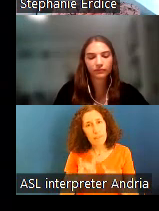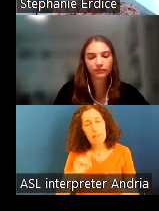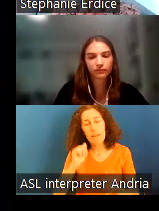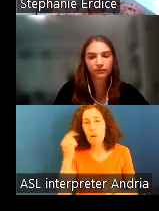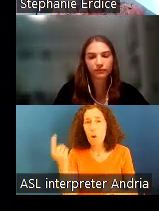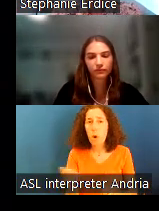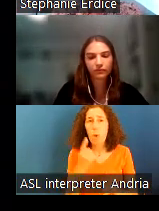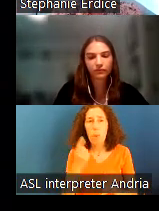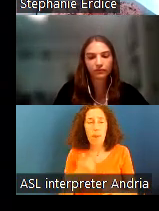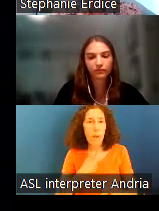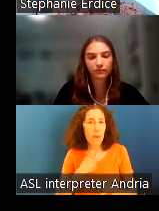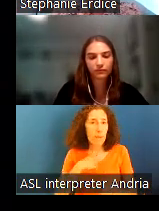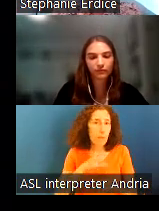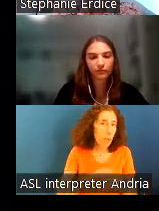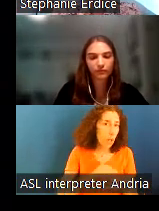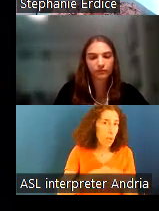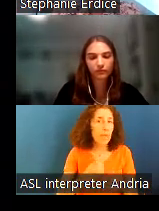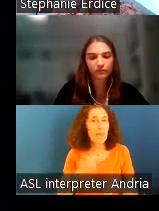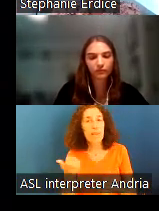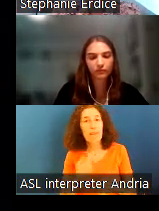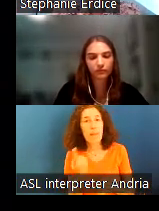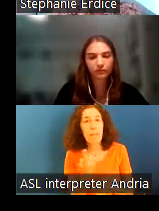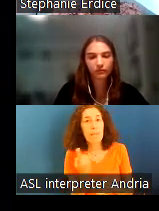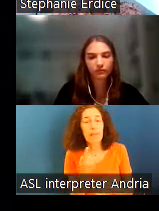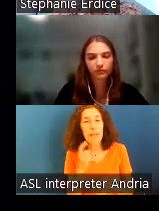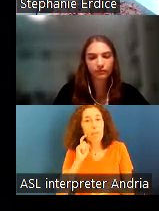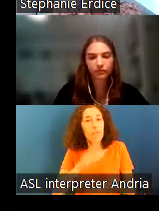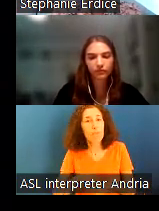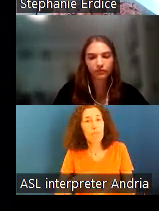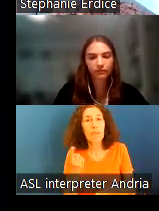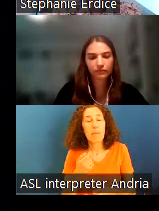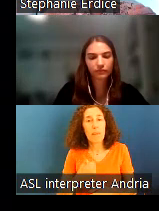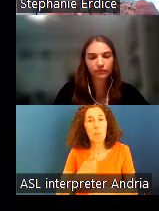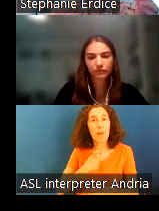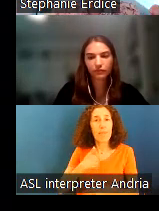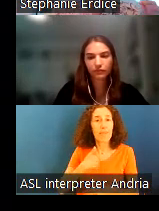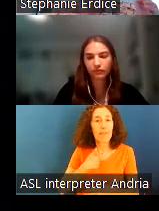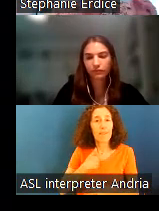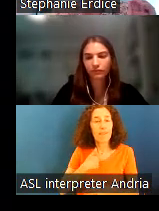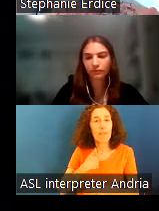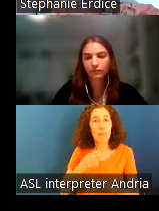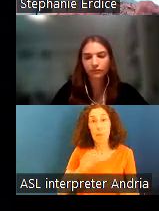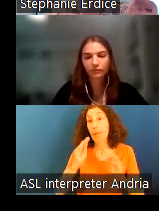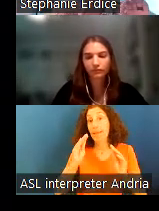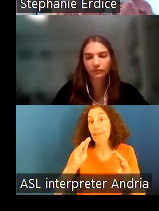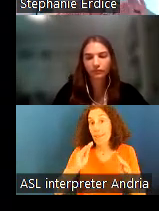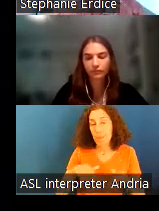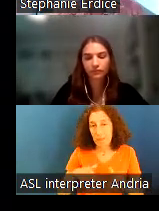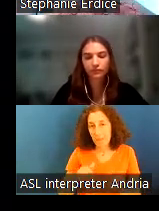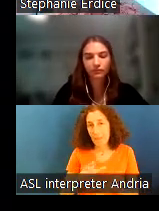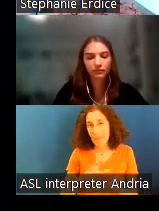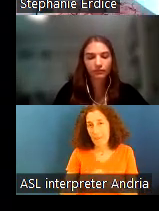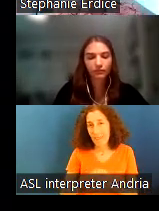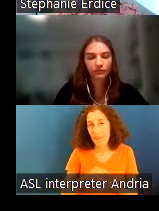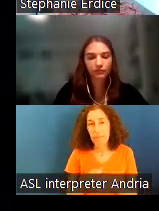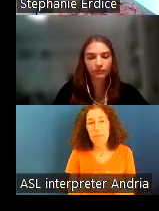as advocates. But what we notice is that usually folks are really good in a couple